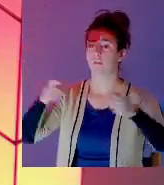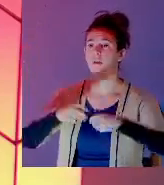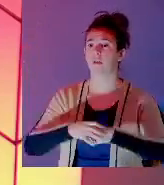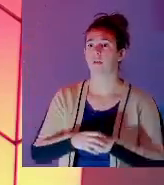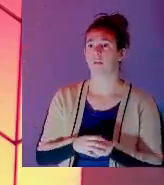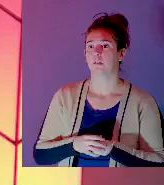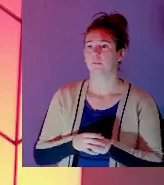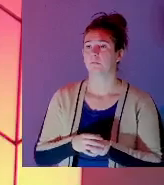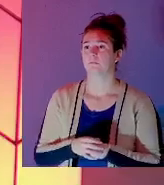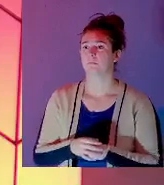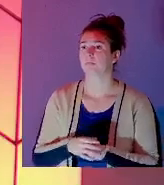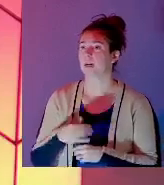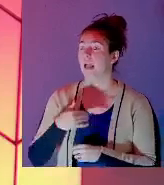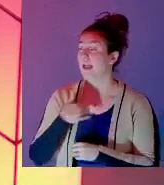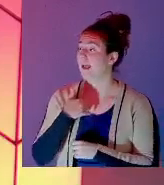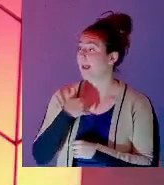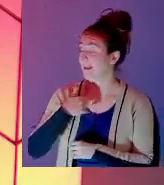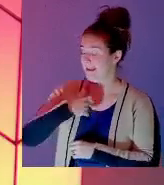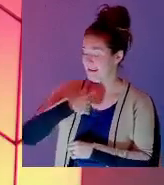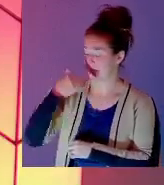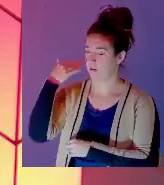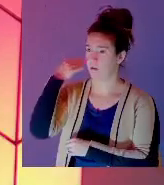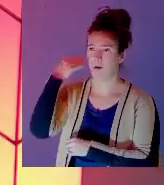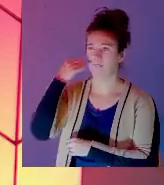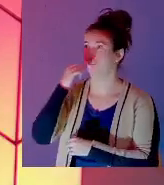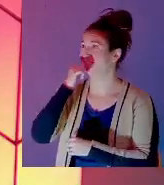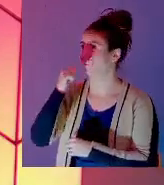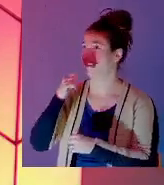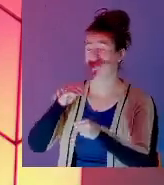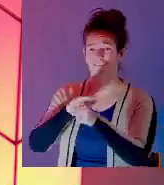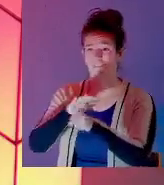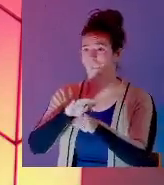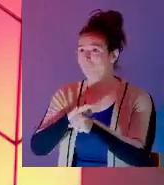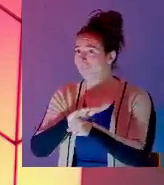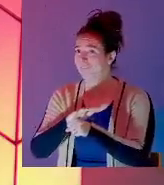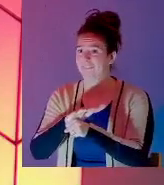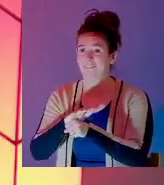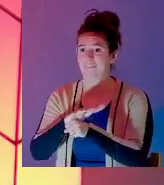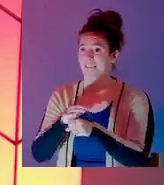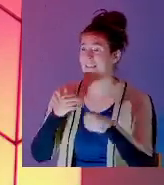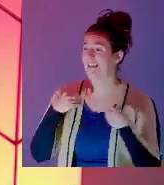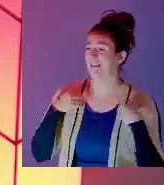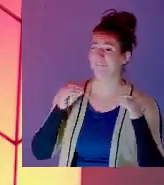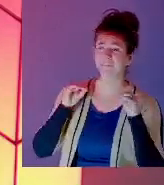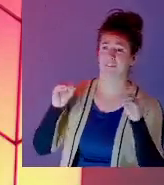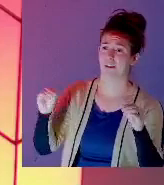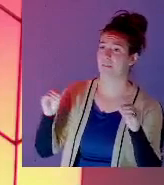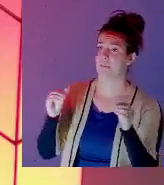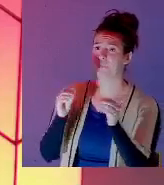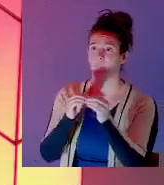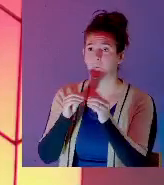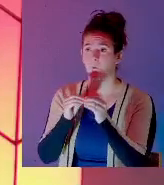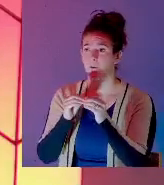hallelujah. And I know it's not much, I've nothing else fit for a